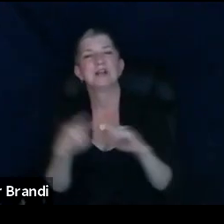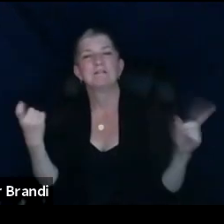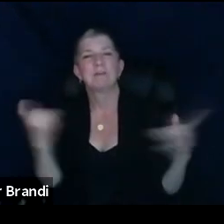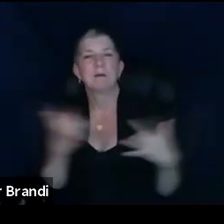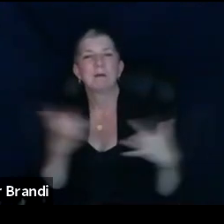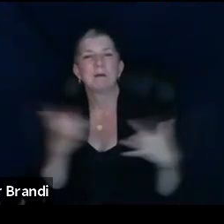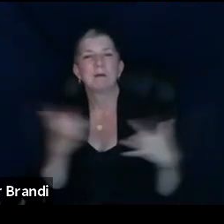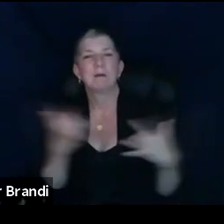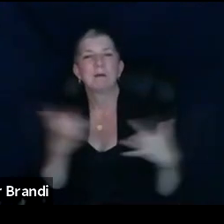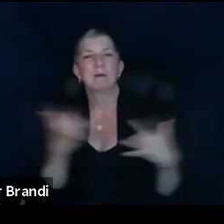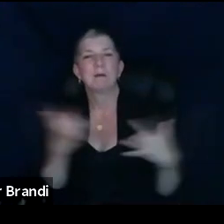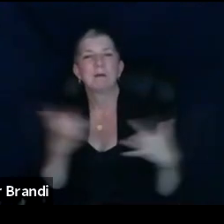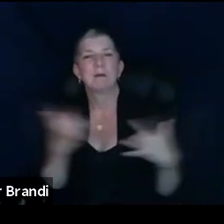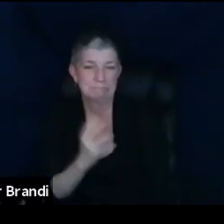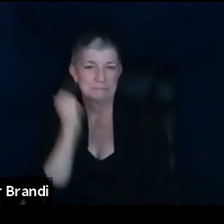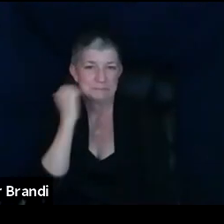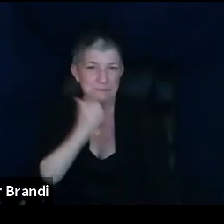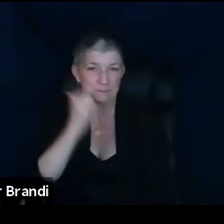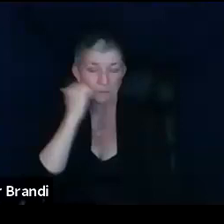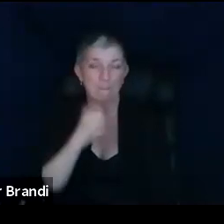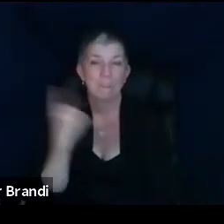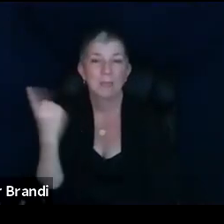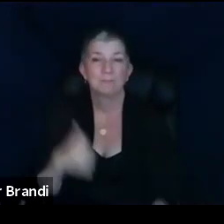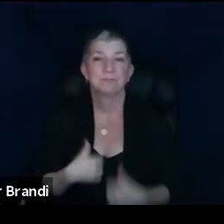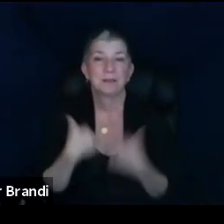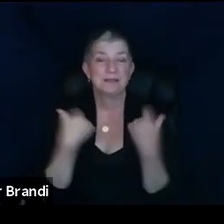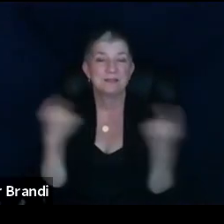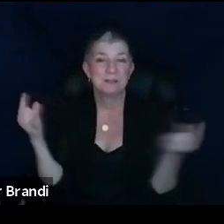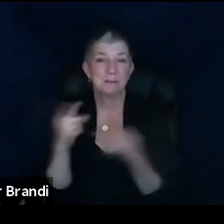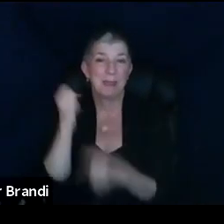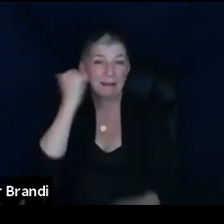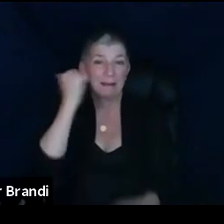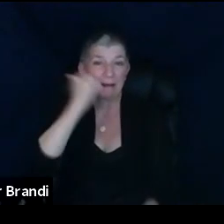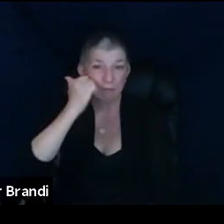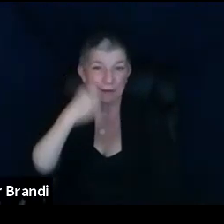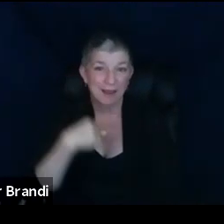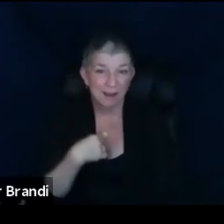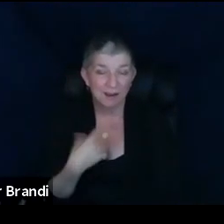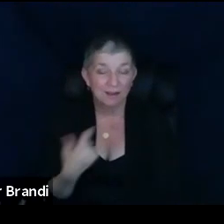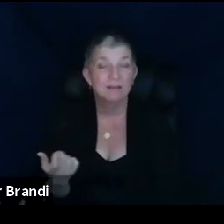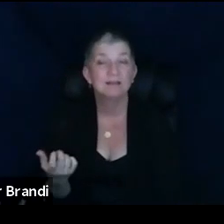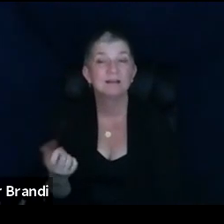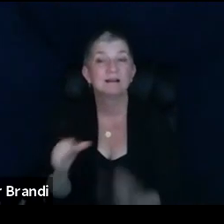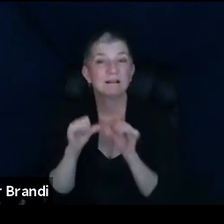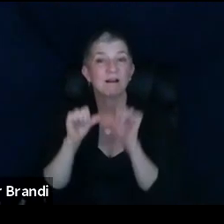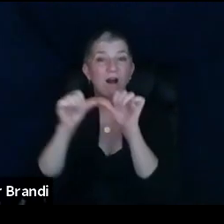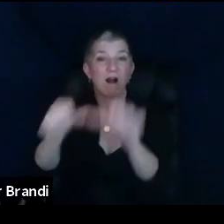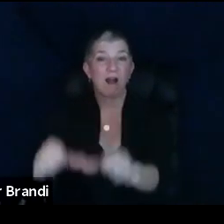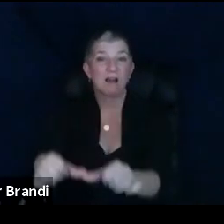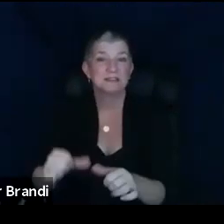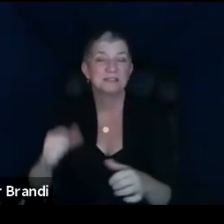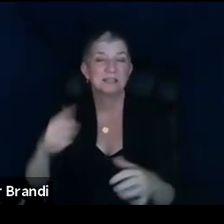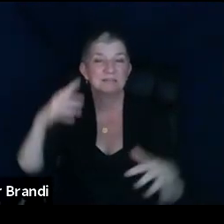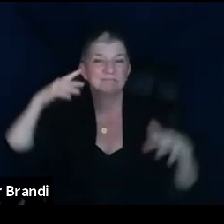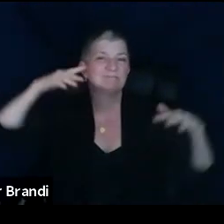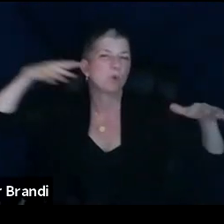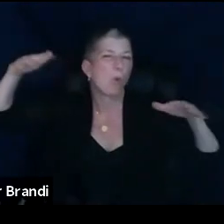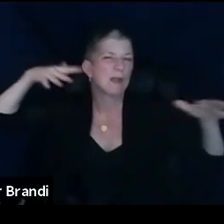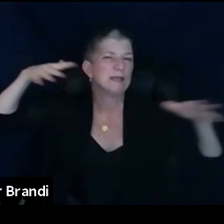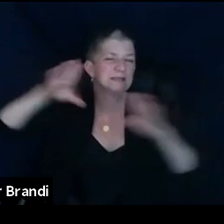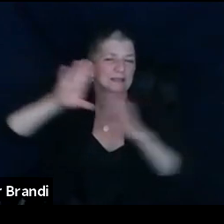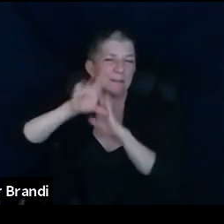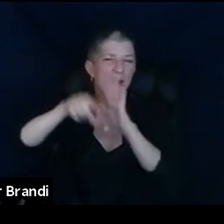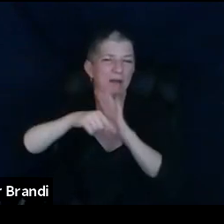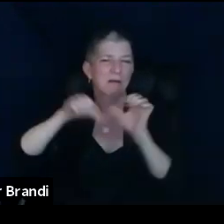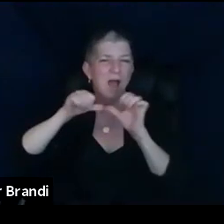And so as someone who lives in pain every day and it's a constant noise in the background, a buzz